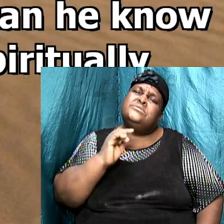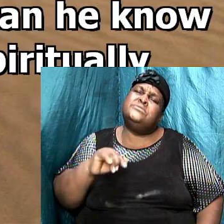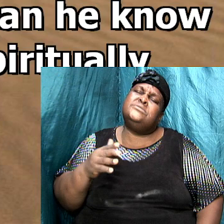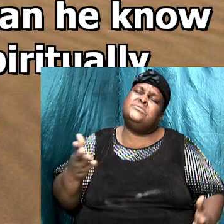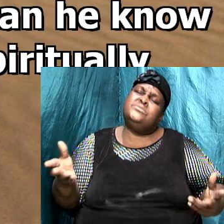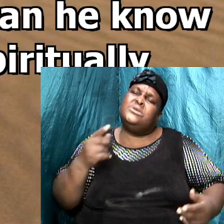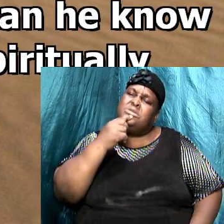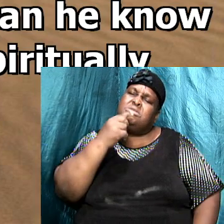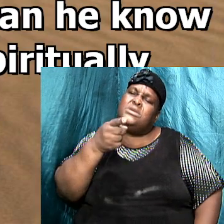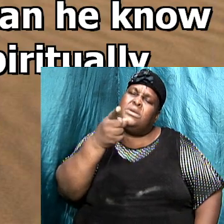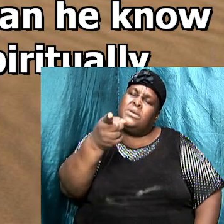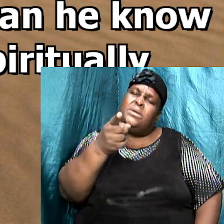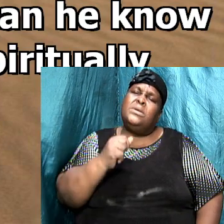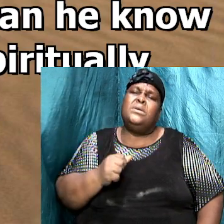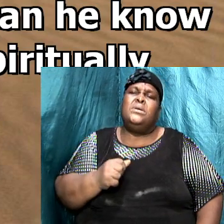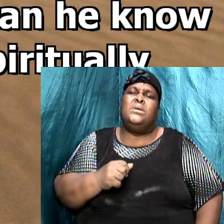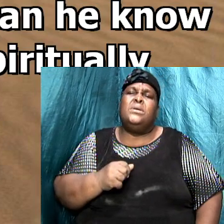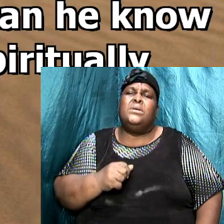the